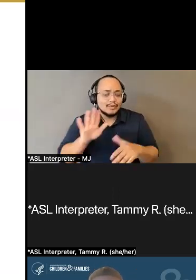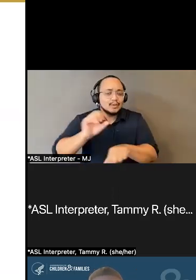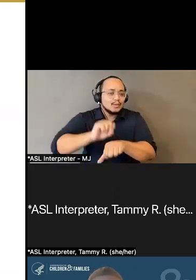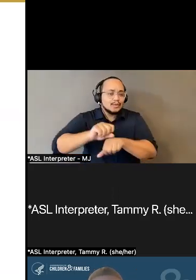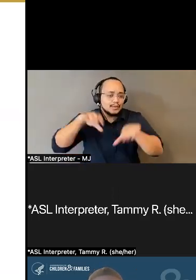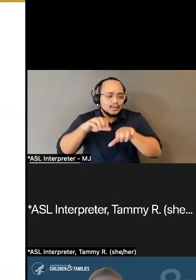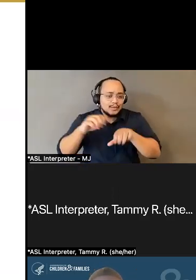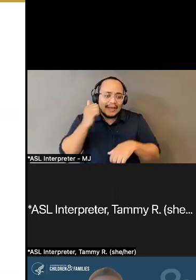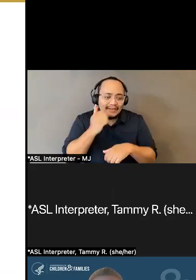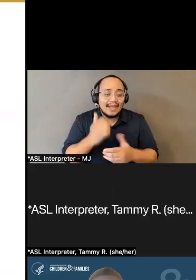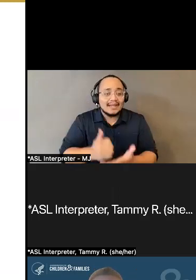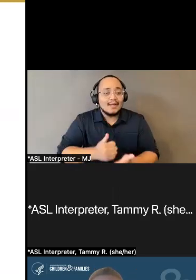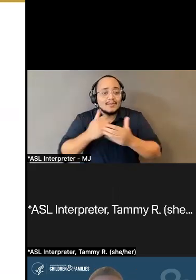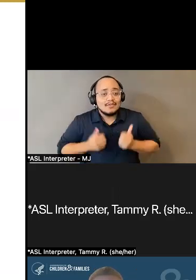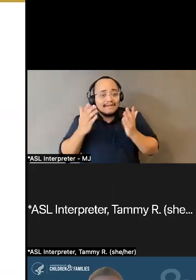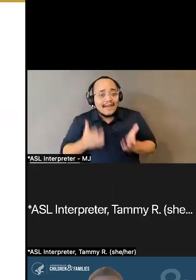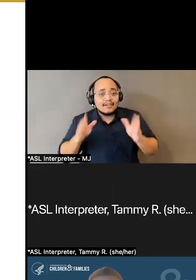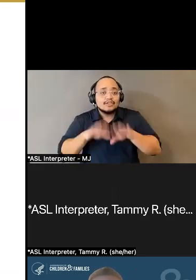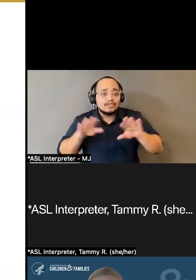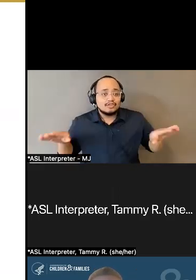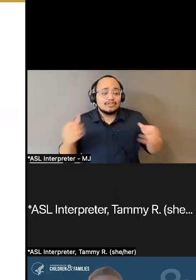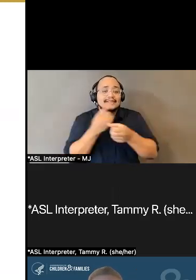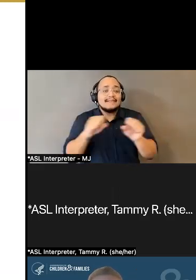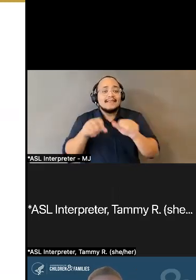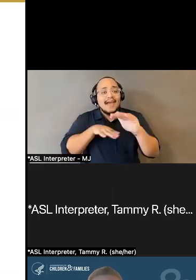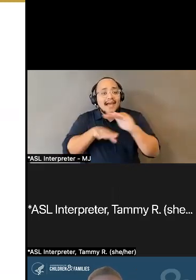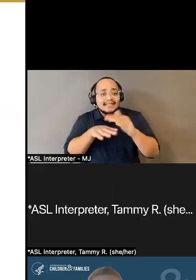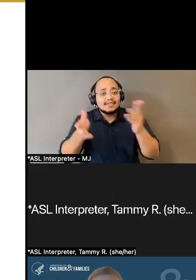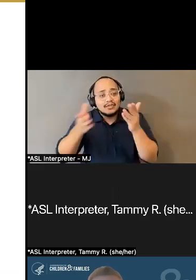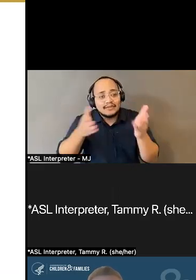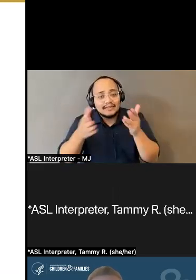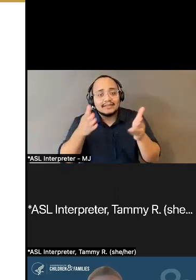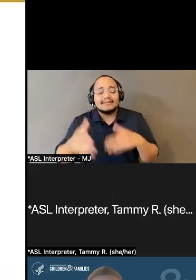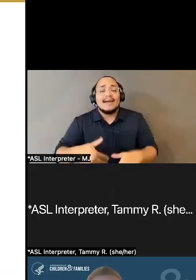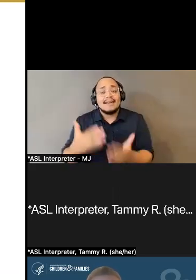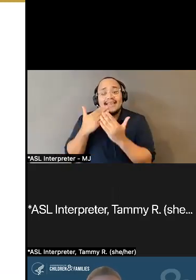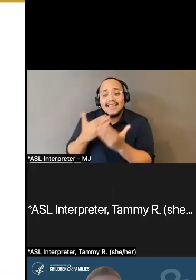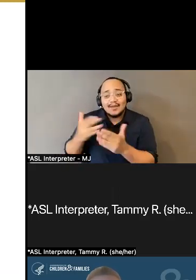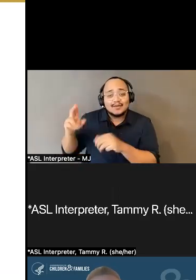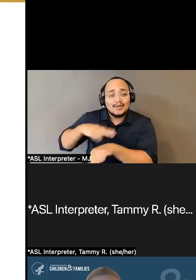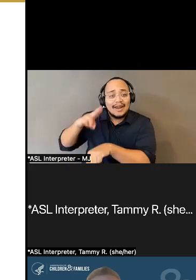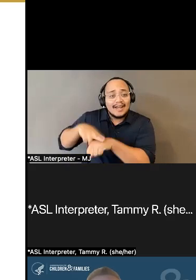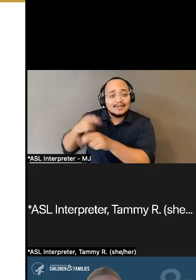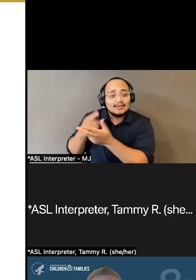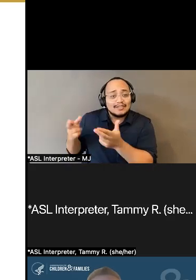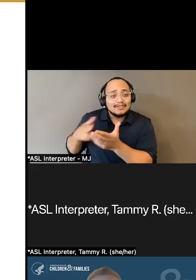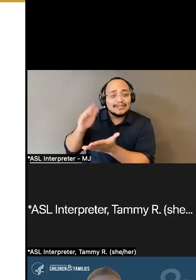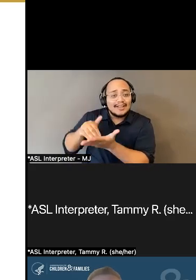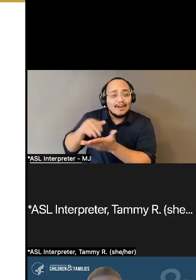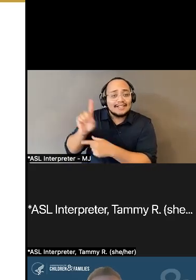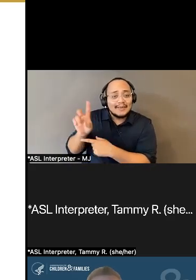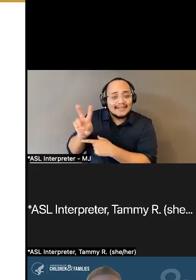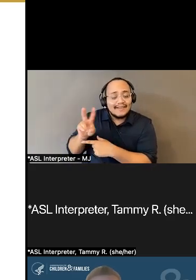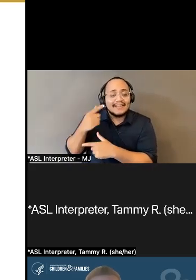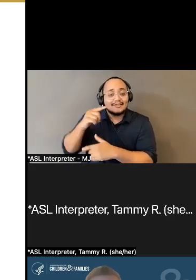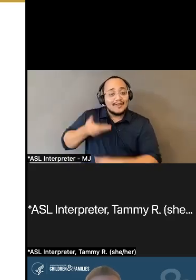to help survivors and their children safely access services and supports. And thank you to the National Resource Center on Domestic Violence for the